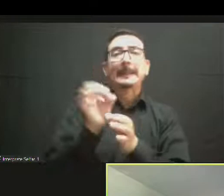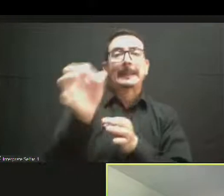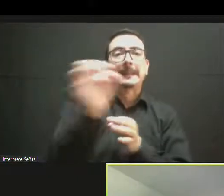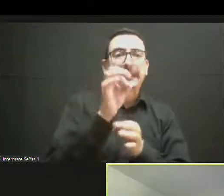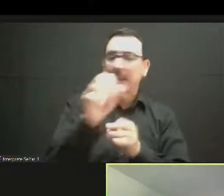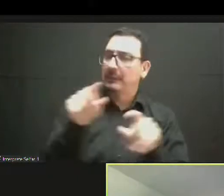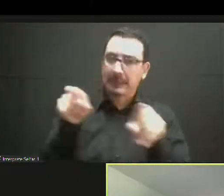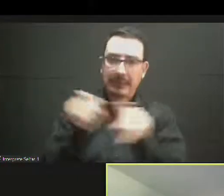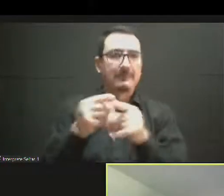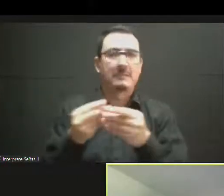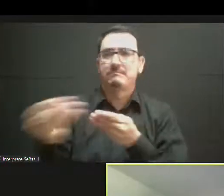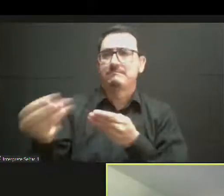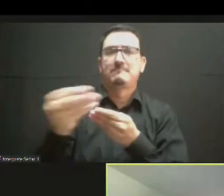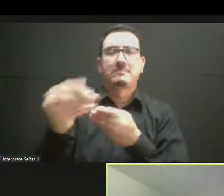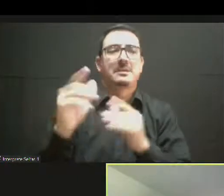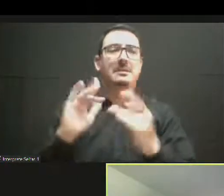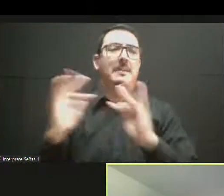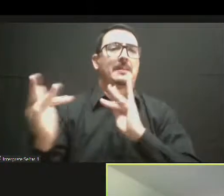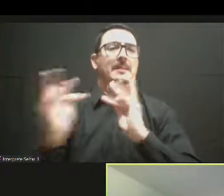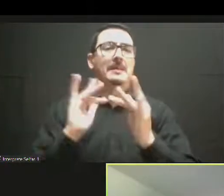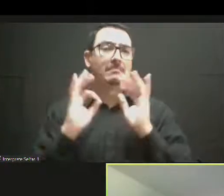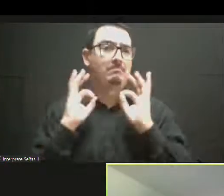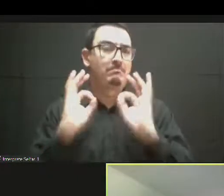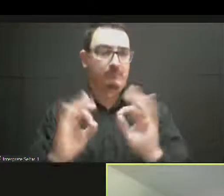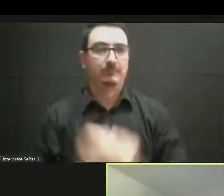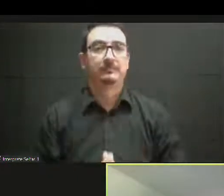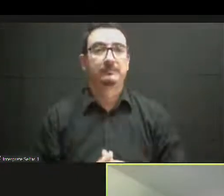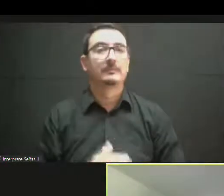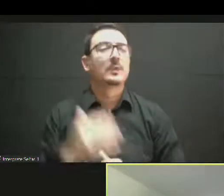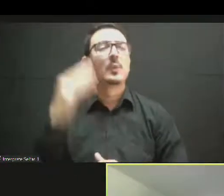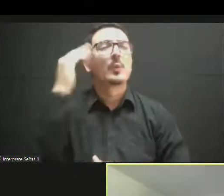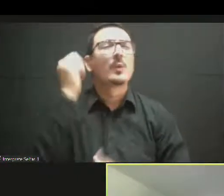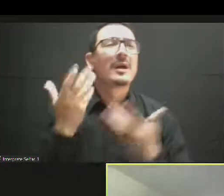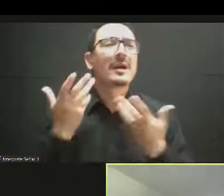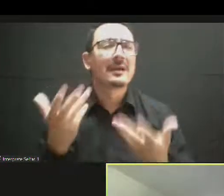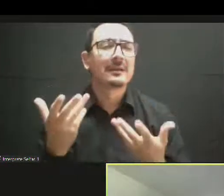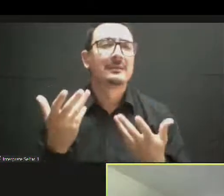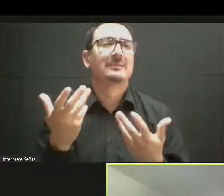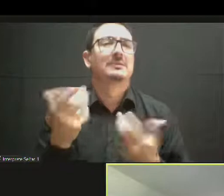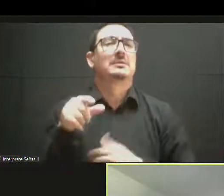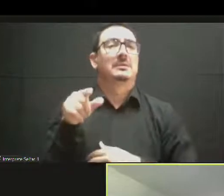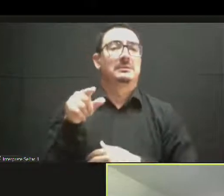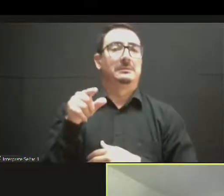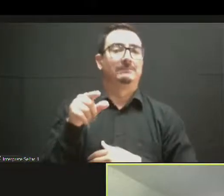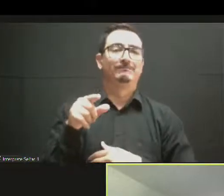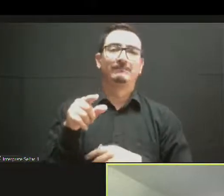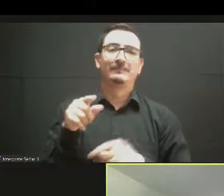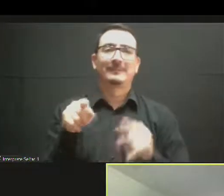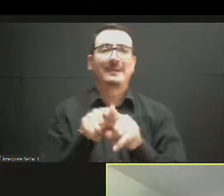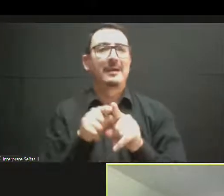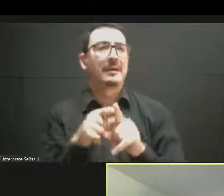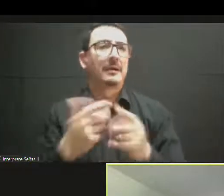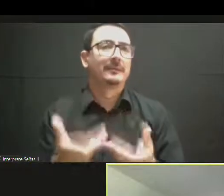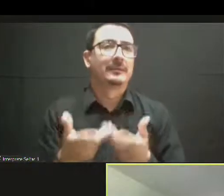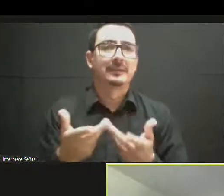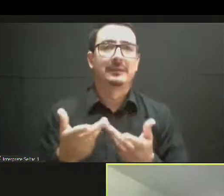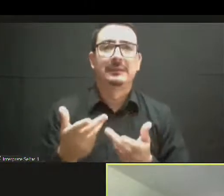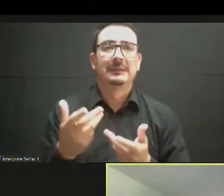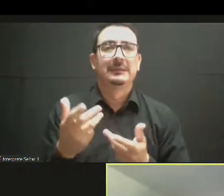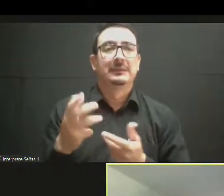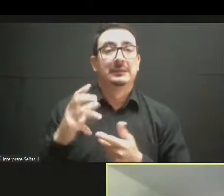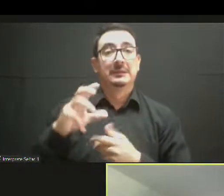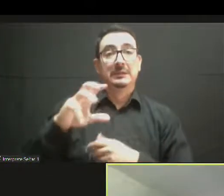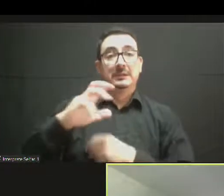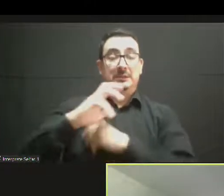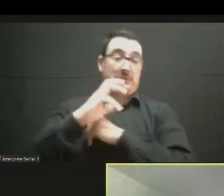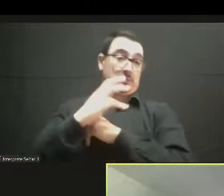just the employees of companies moving out to different areas, but also talent coming from abroad to